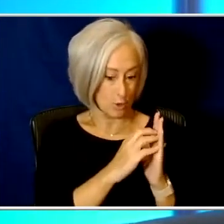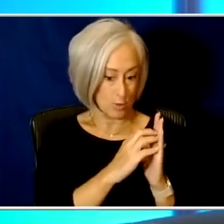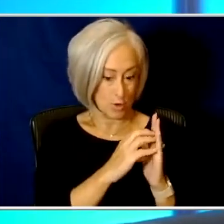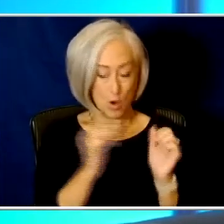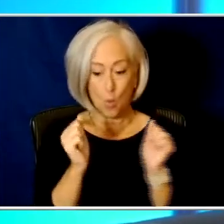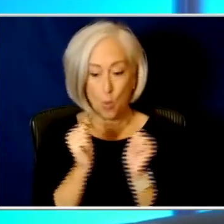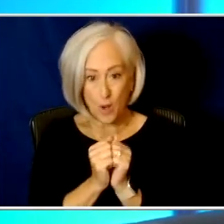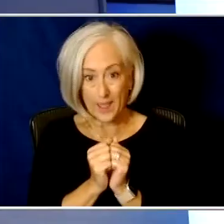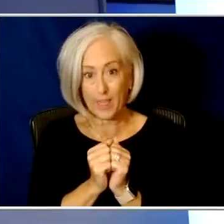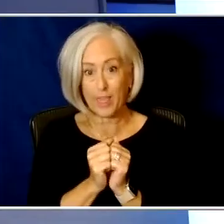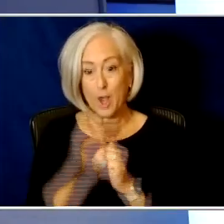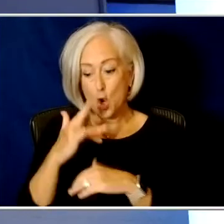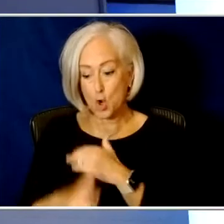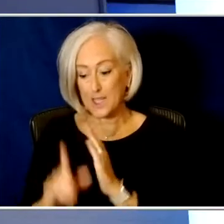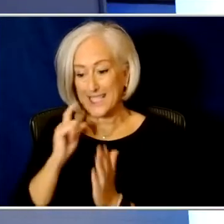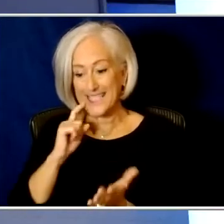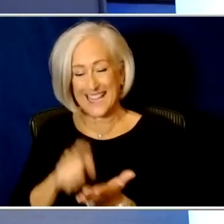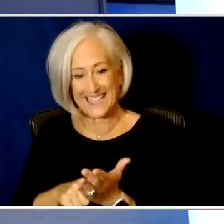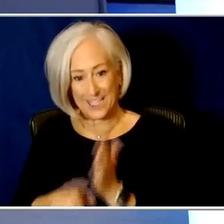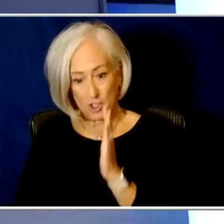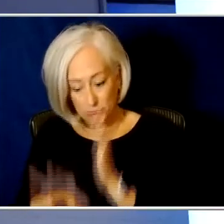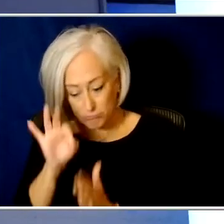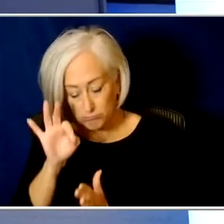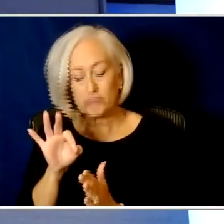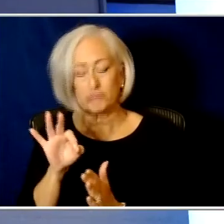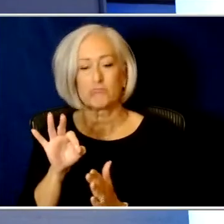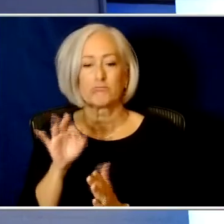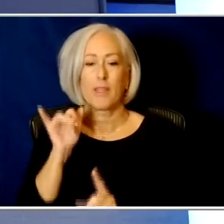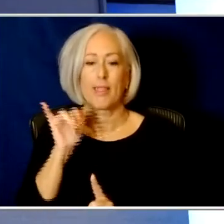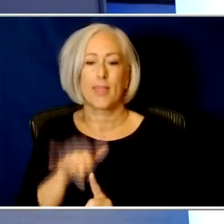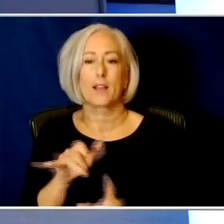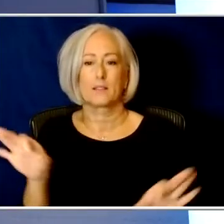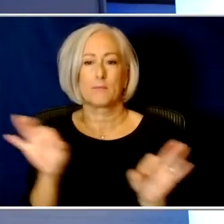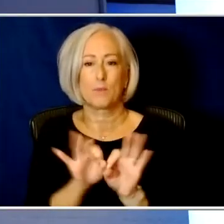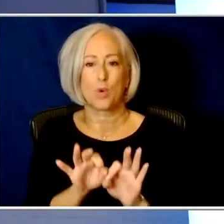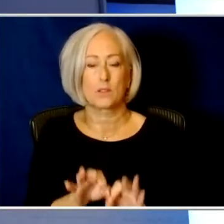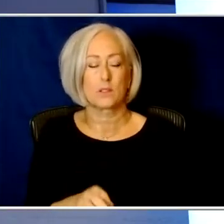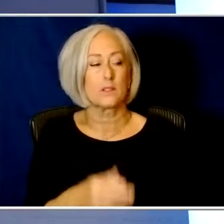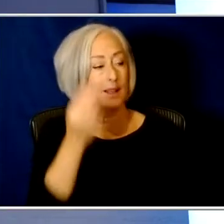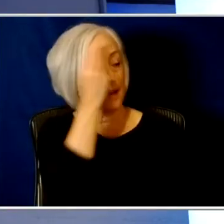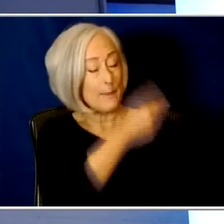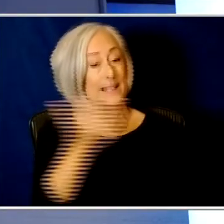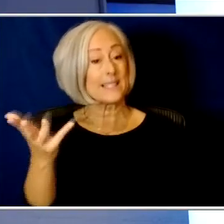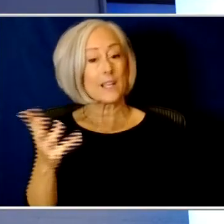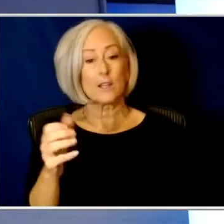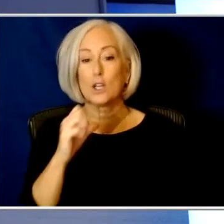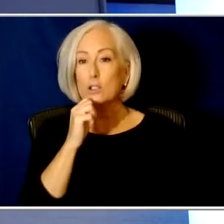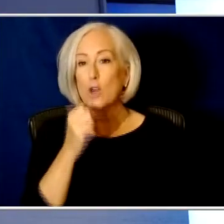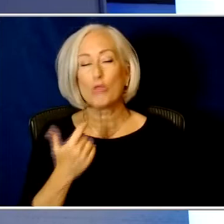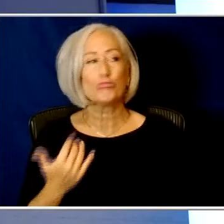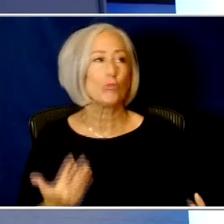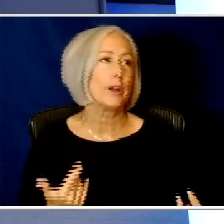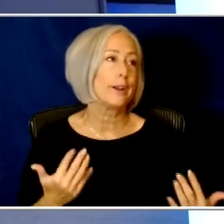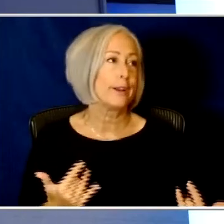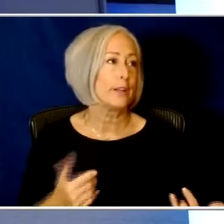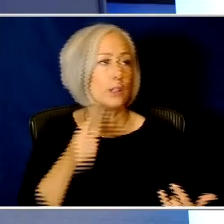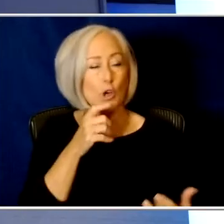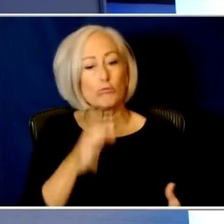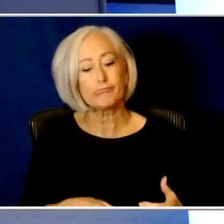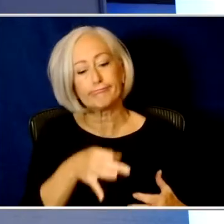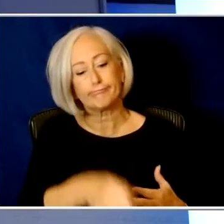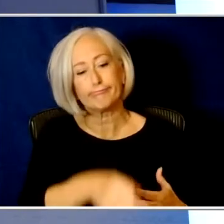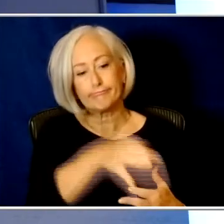we cloned the human genome, we thought that we'd be able to figure out everything about the human body and be able to come up with all different types of